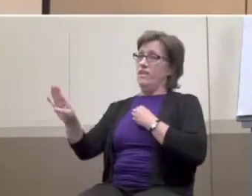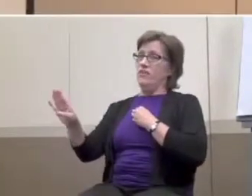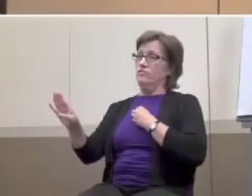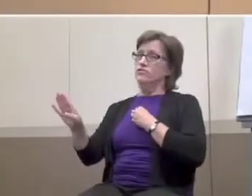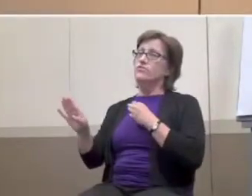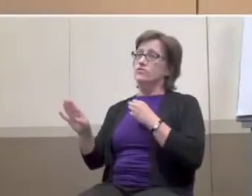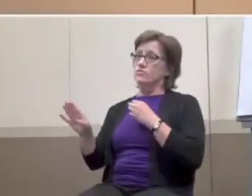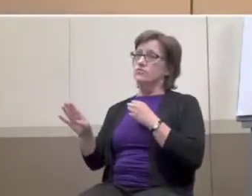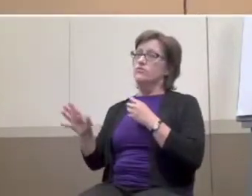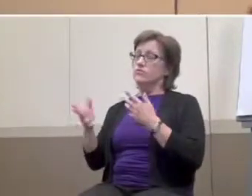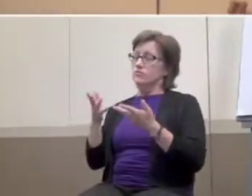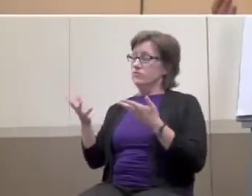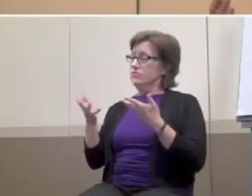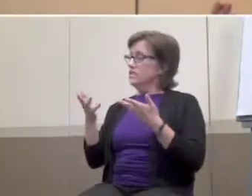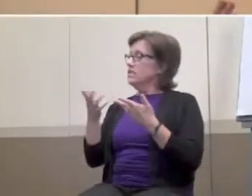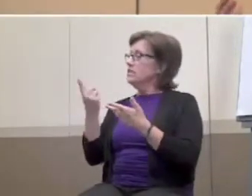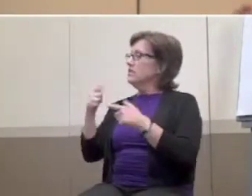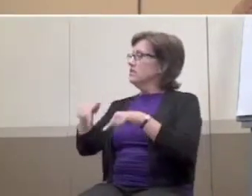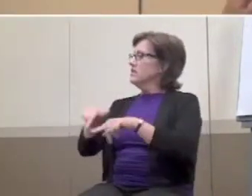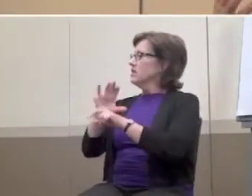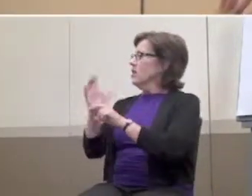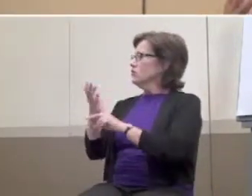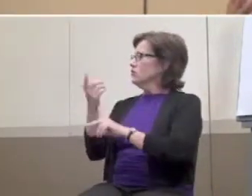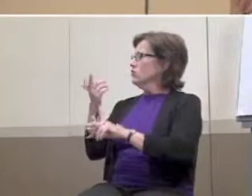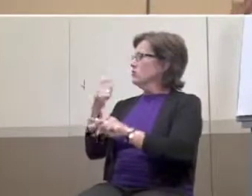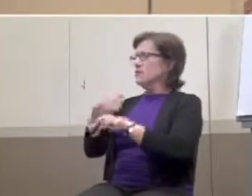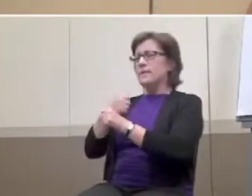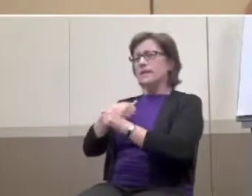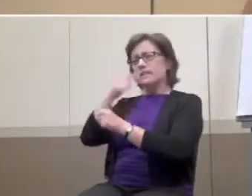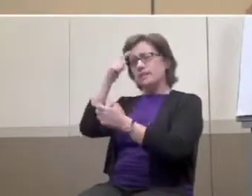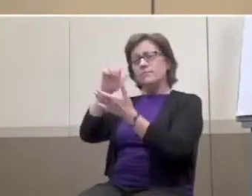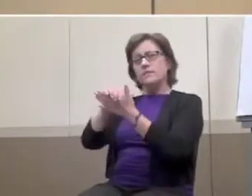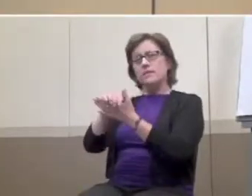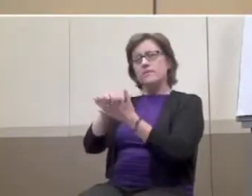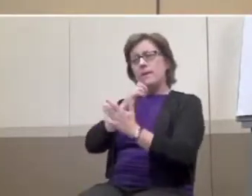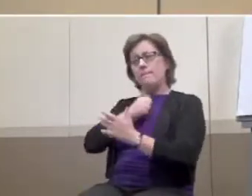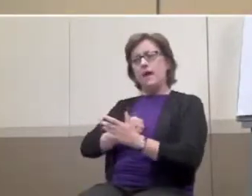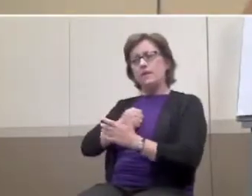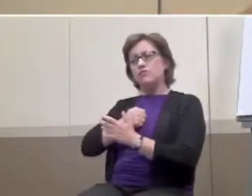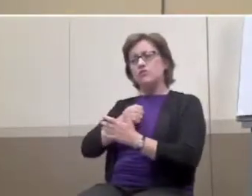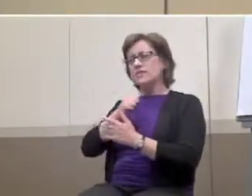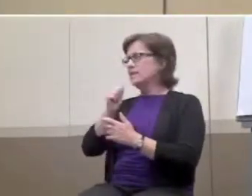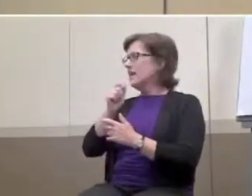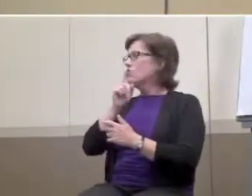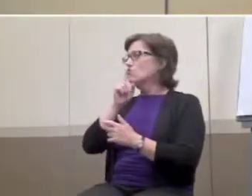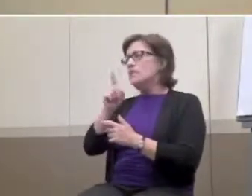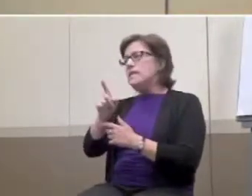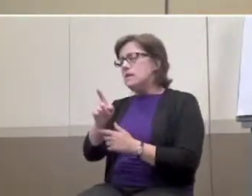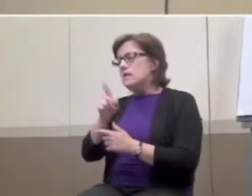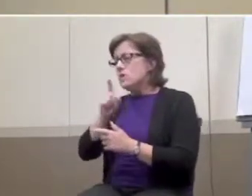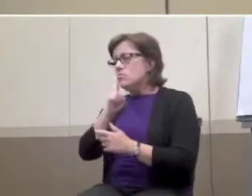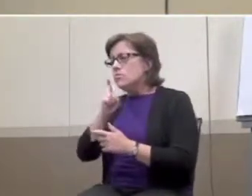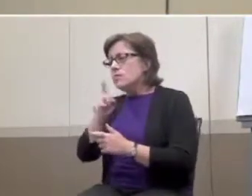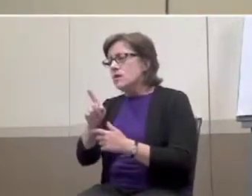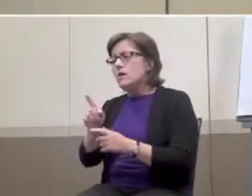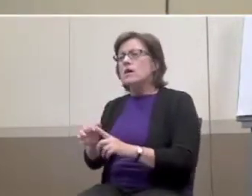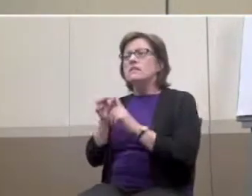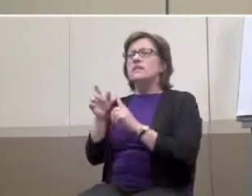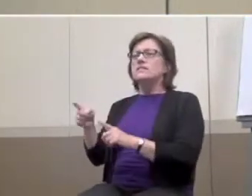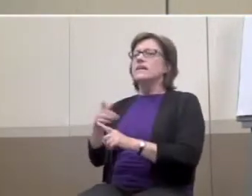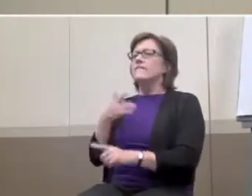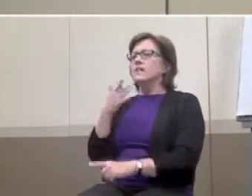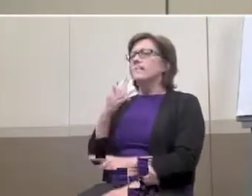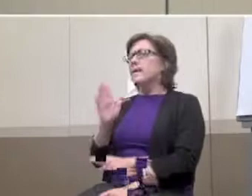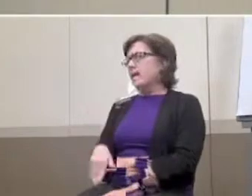We have something in our culture that makes us believe that an apology is not really an apology unless they feel